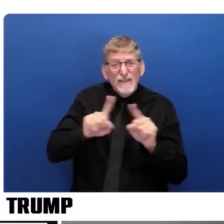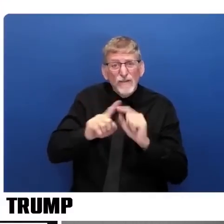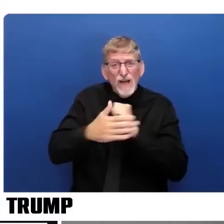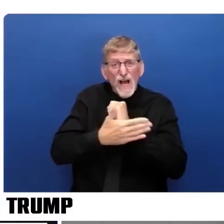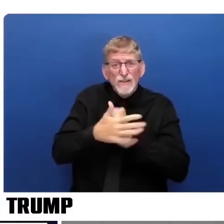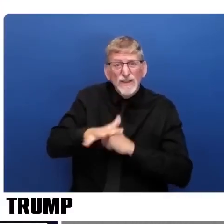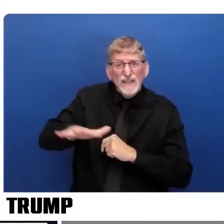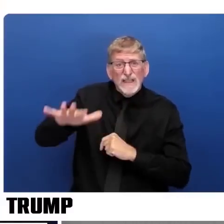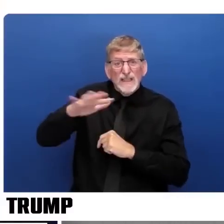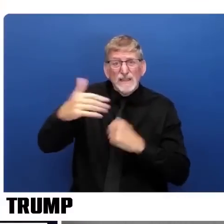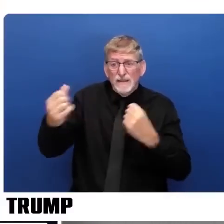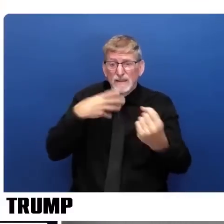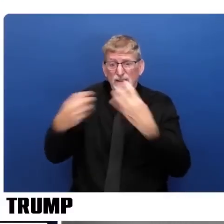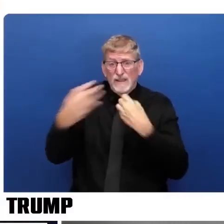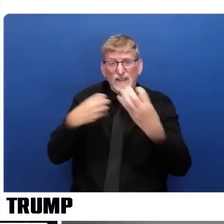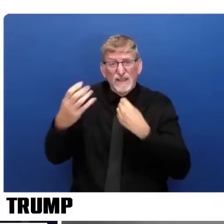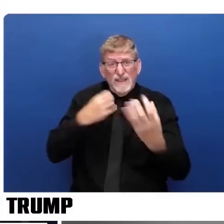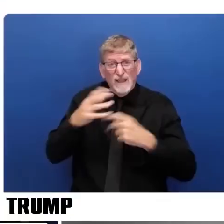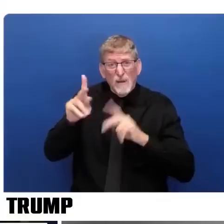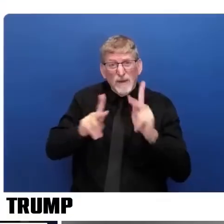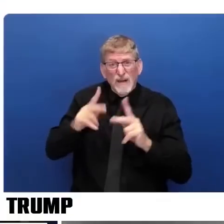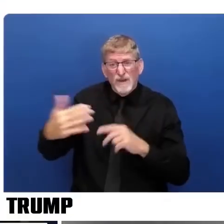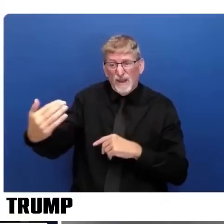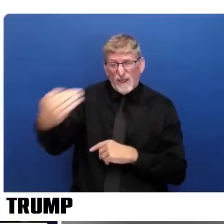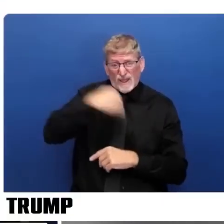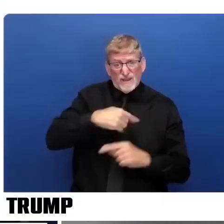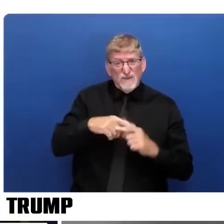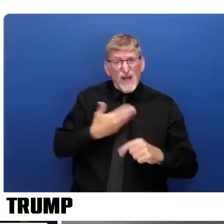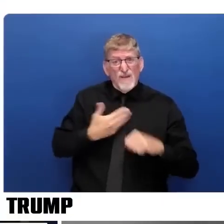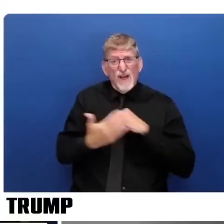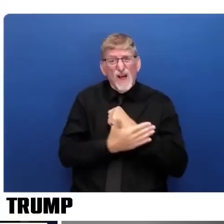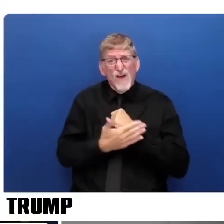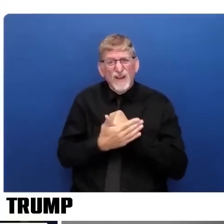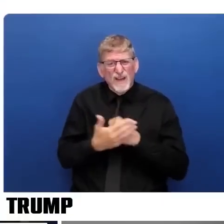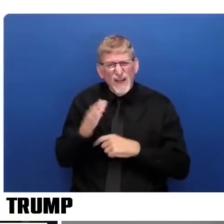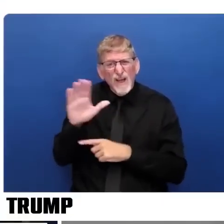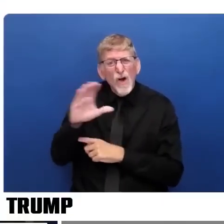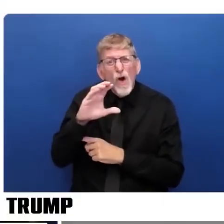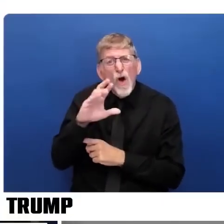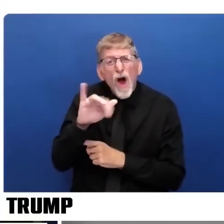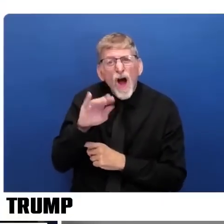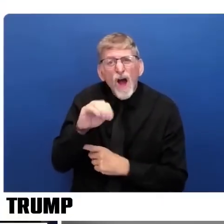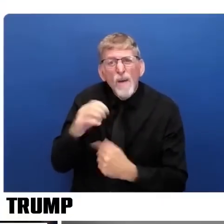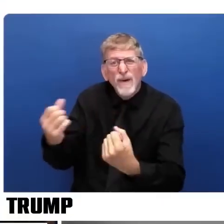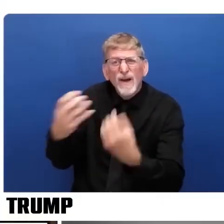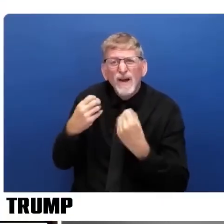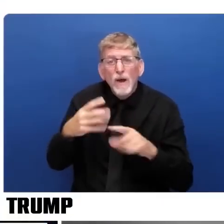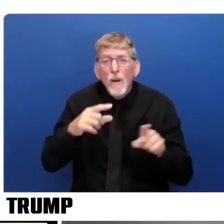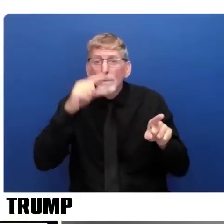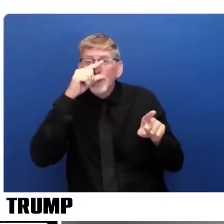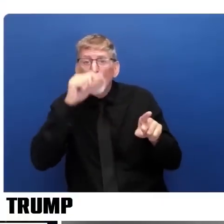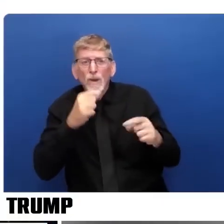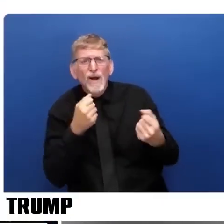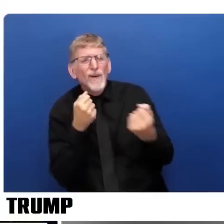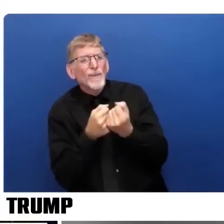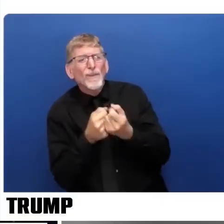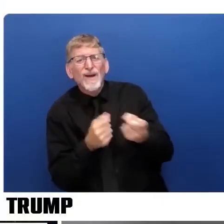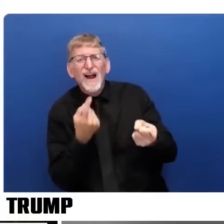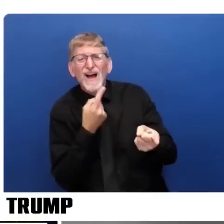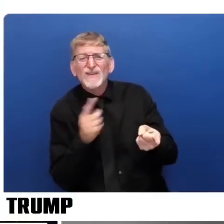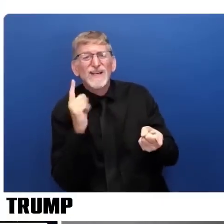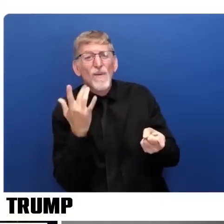down. Putin endorsed her last week, said, I hope she wins. And I think he meant it because what he's gotten away with